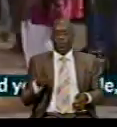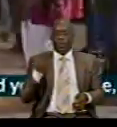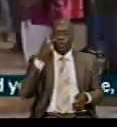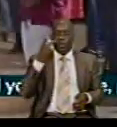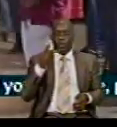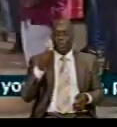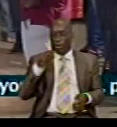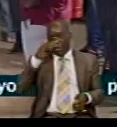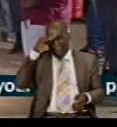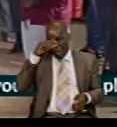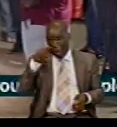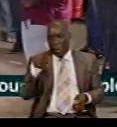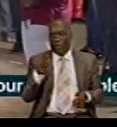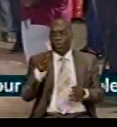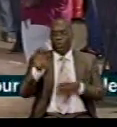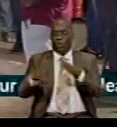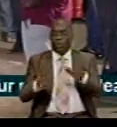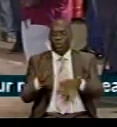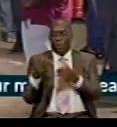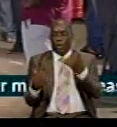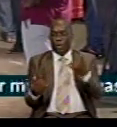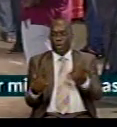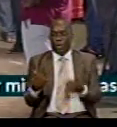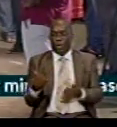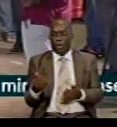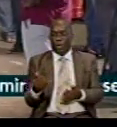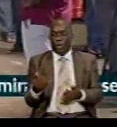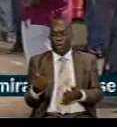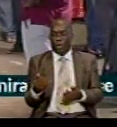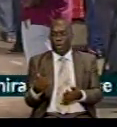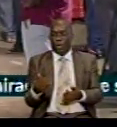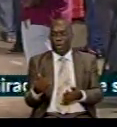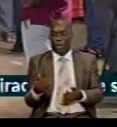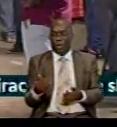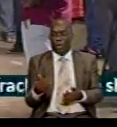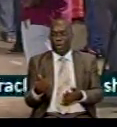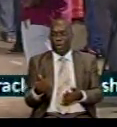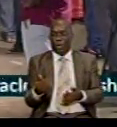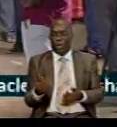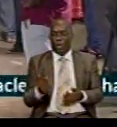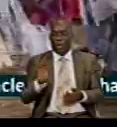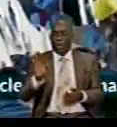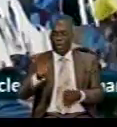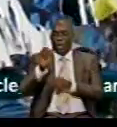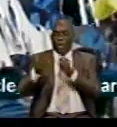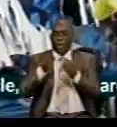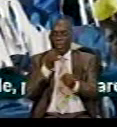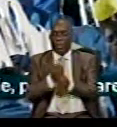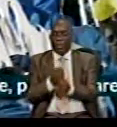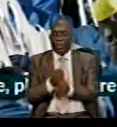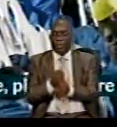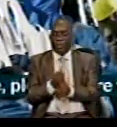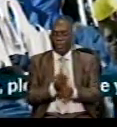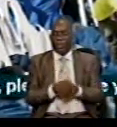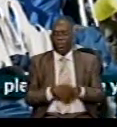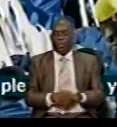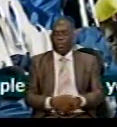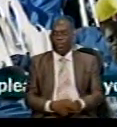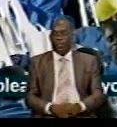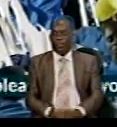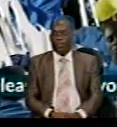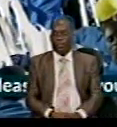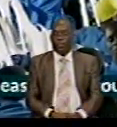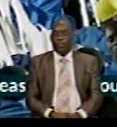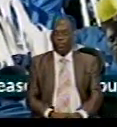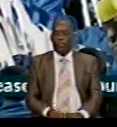Put your hands together. Amen. Applaudissez. 9 years. Gloire à Dieu. The Prince